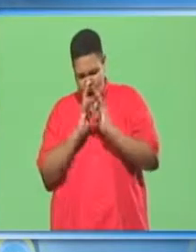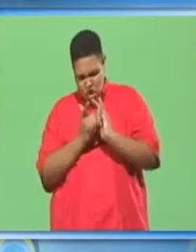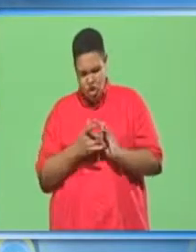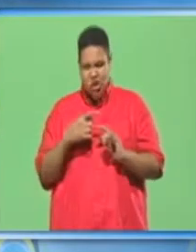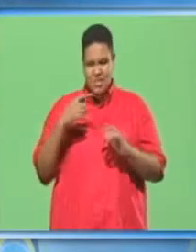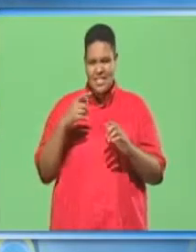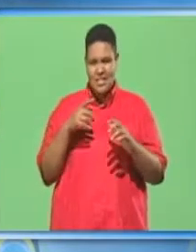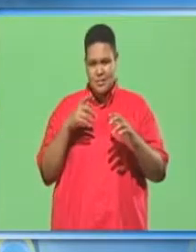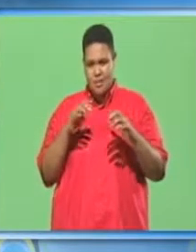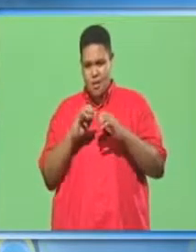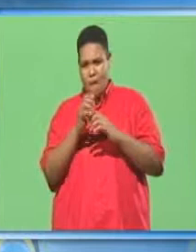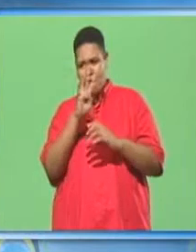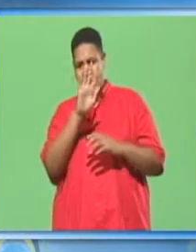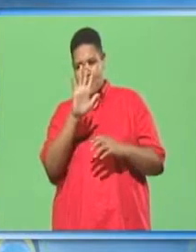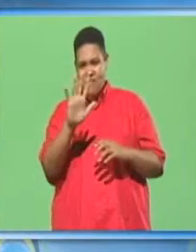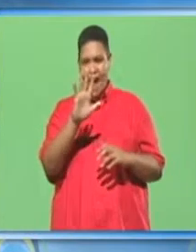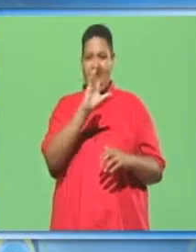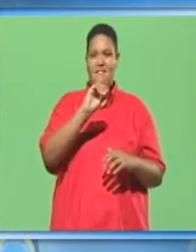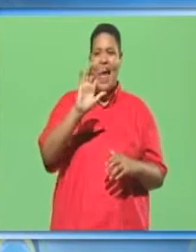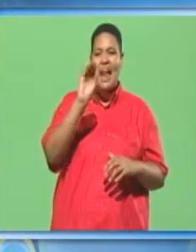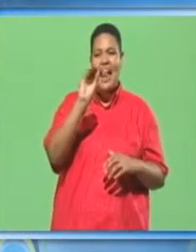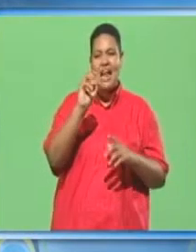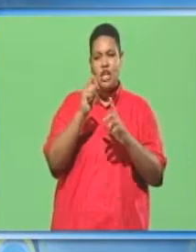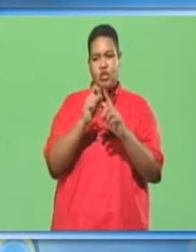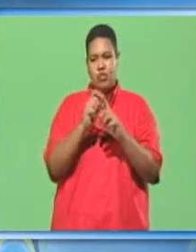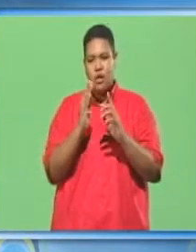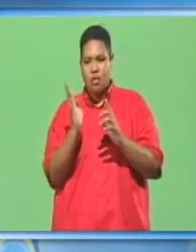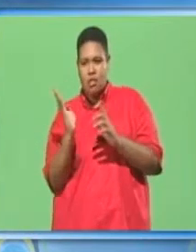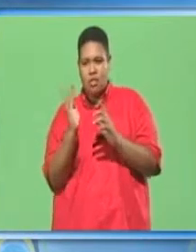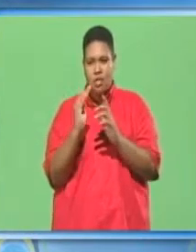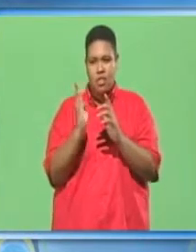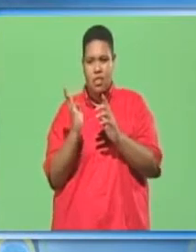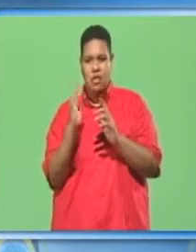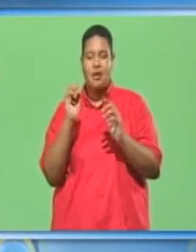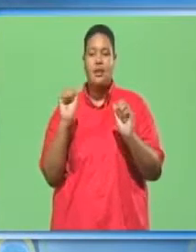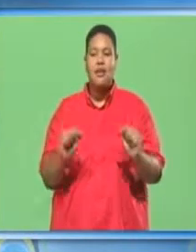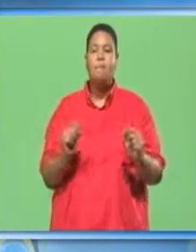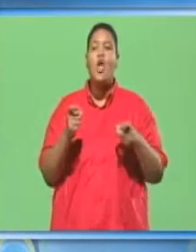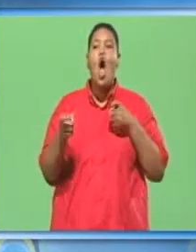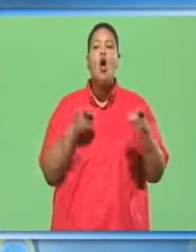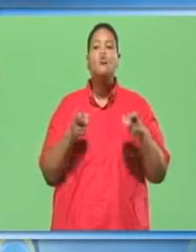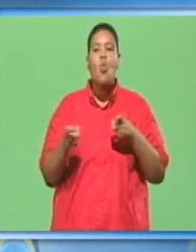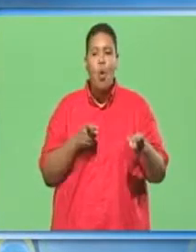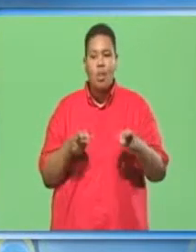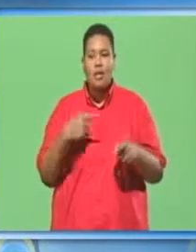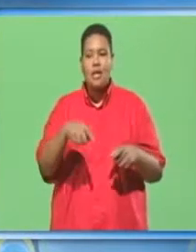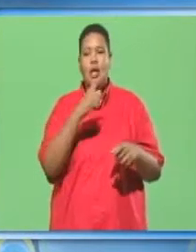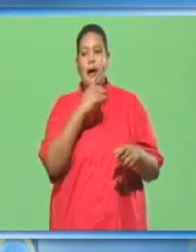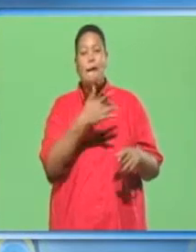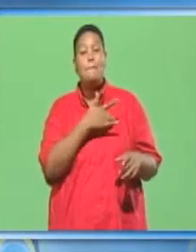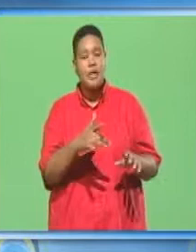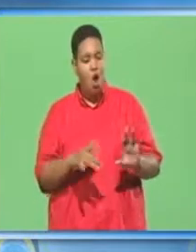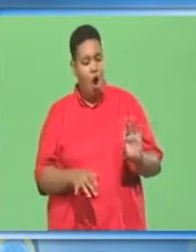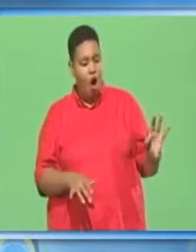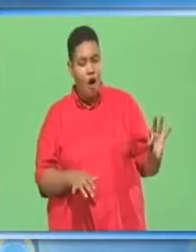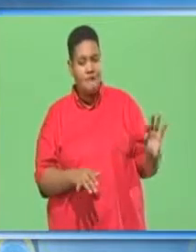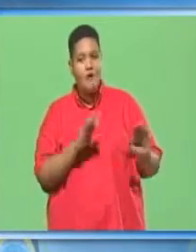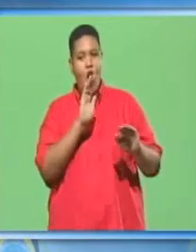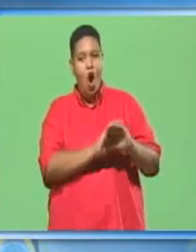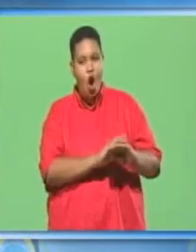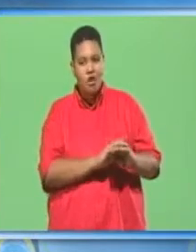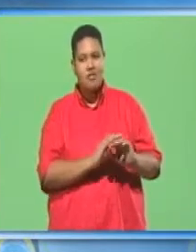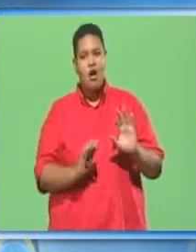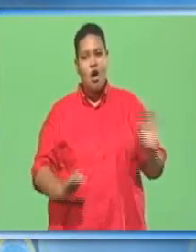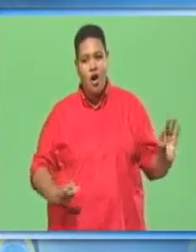usually between 45 and 90 degrees. Controls. These are switches which turns the machine on